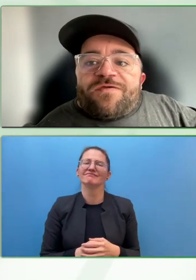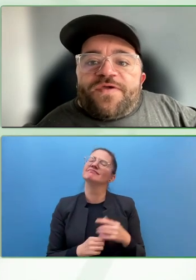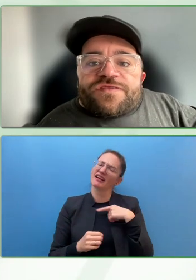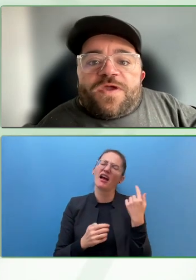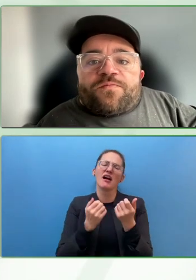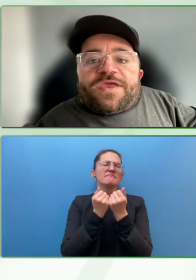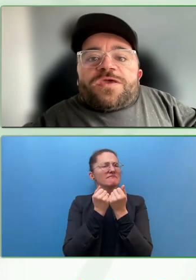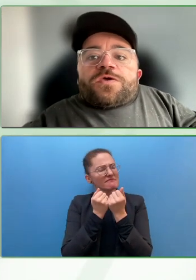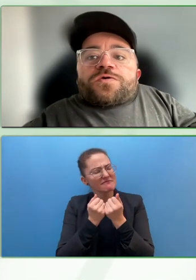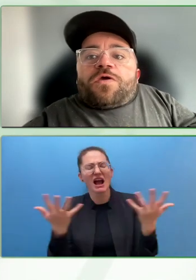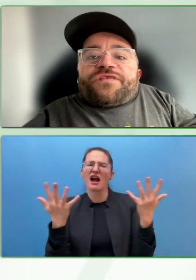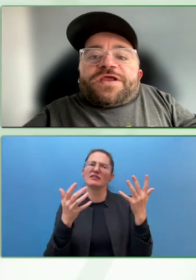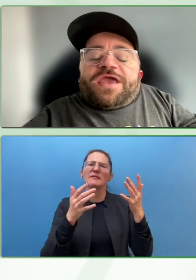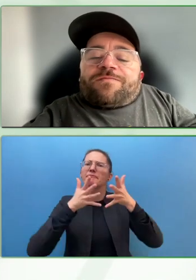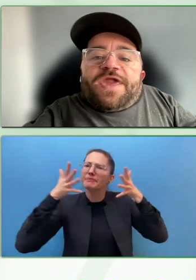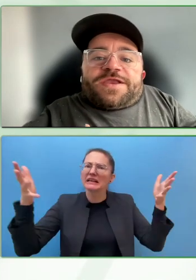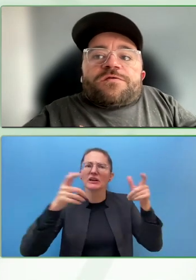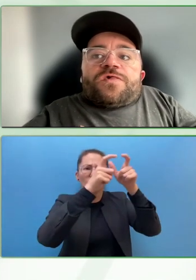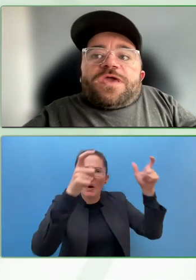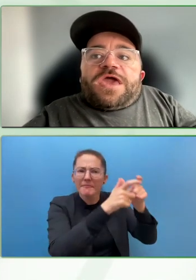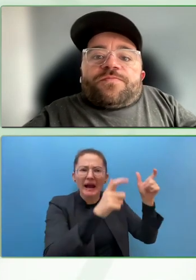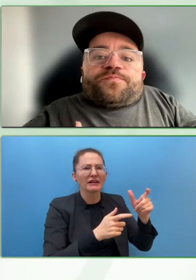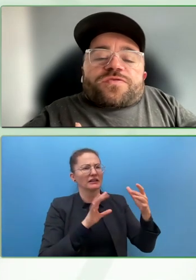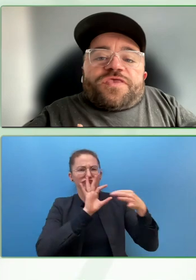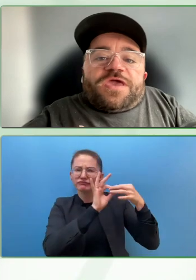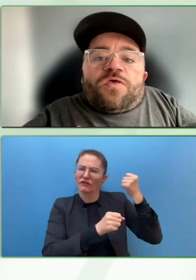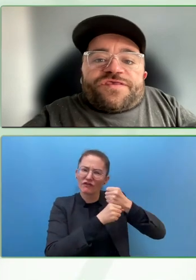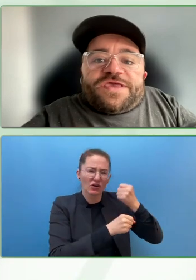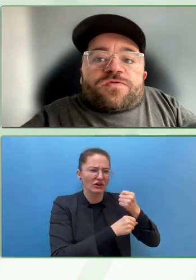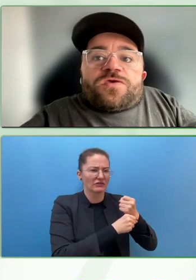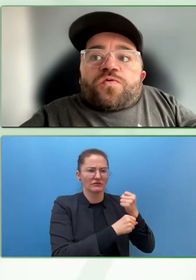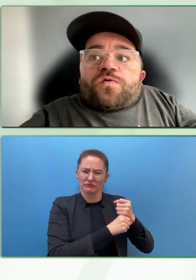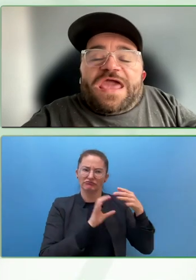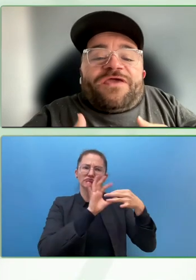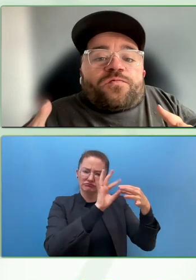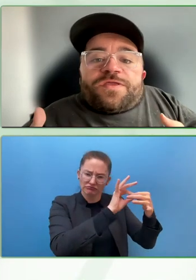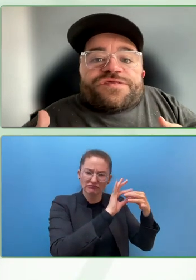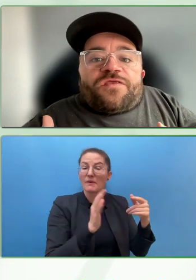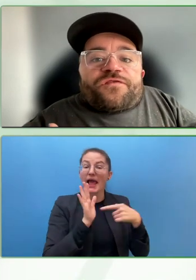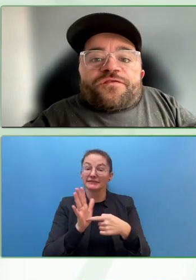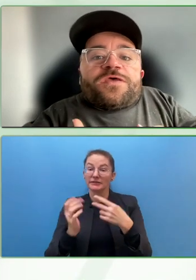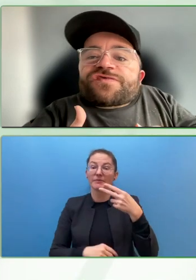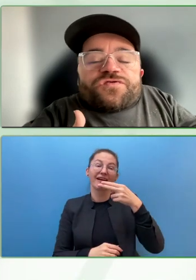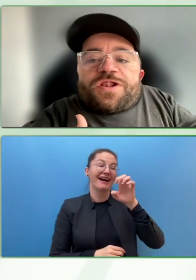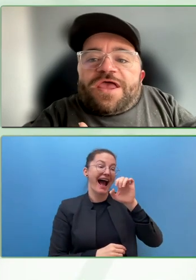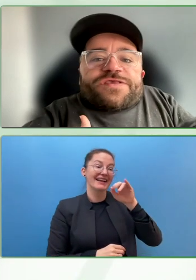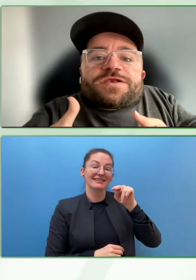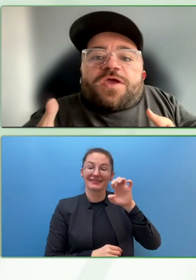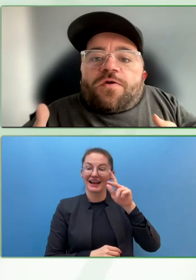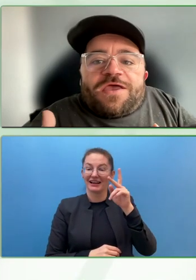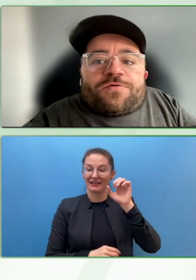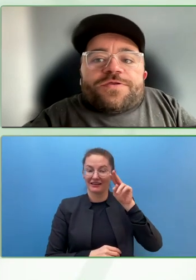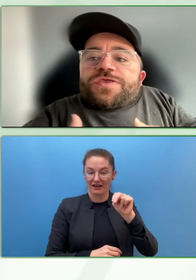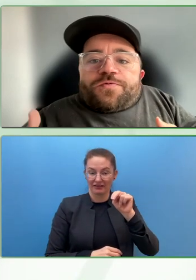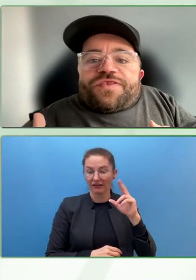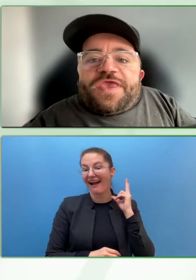lot of campaigns where we're crafting a campaign that obviously talks to everyone's love of socializing,